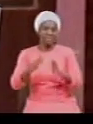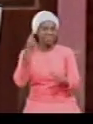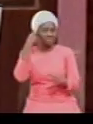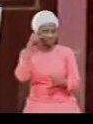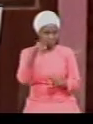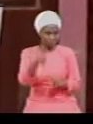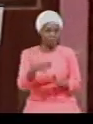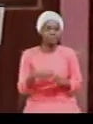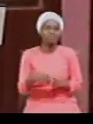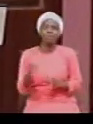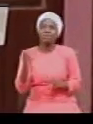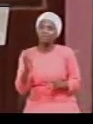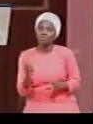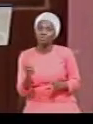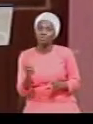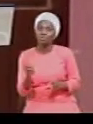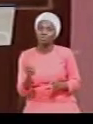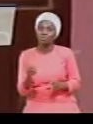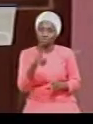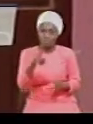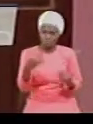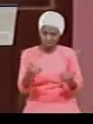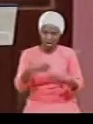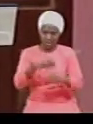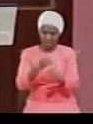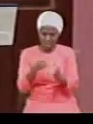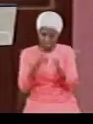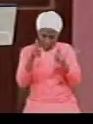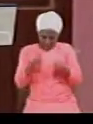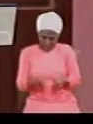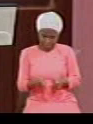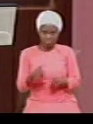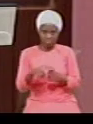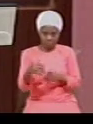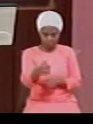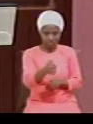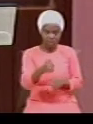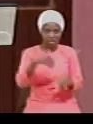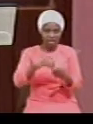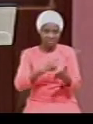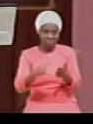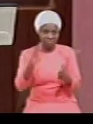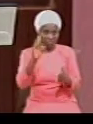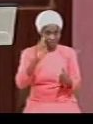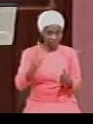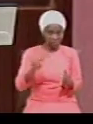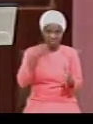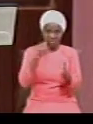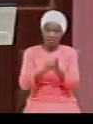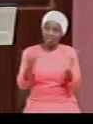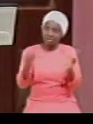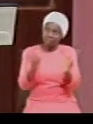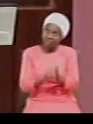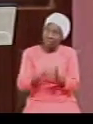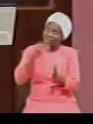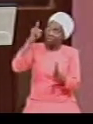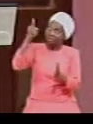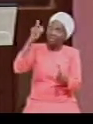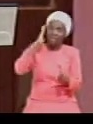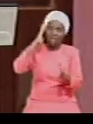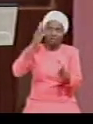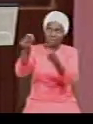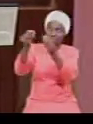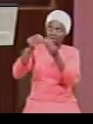you. And so, make it personal. Look at verse 74. That he will grant unto